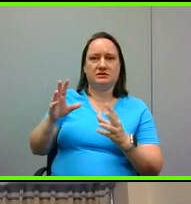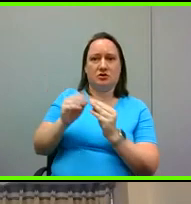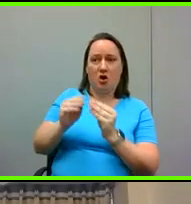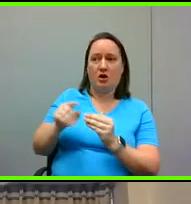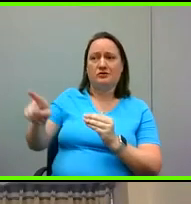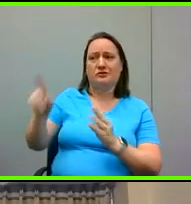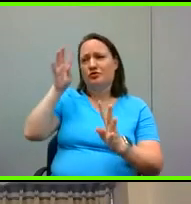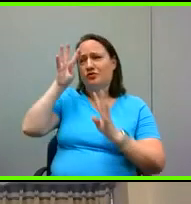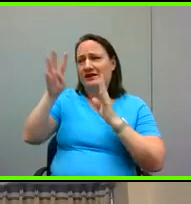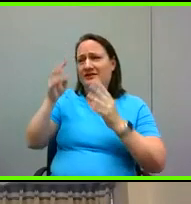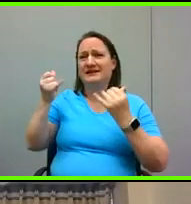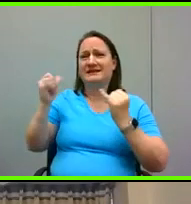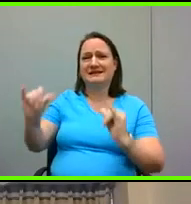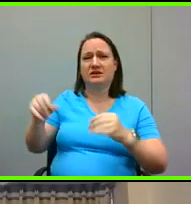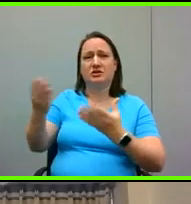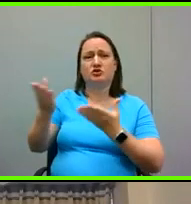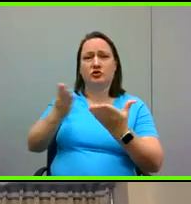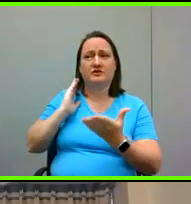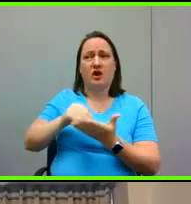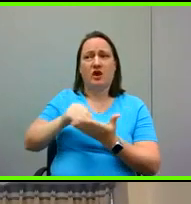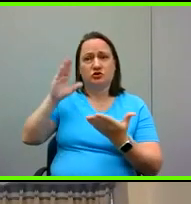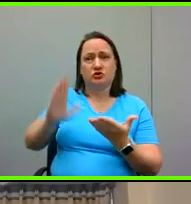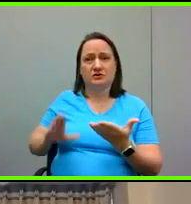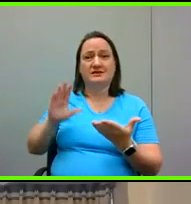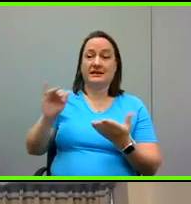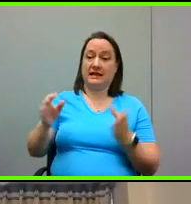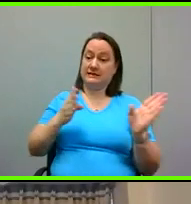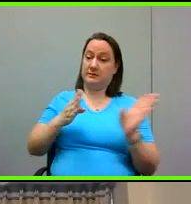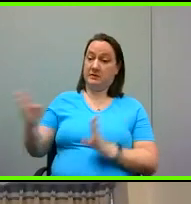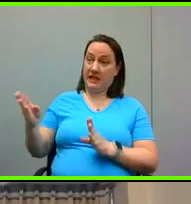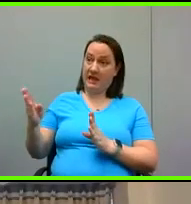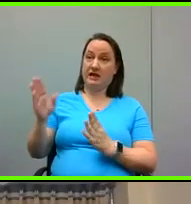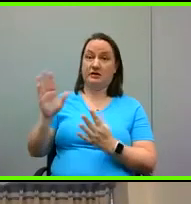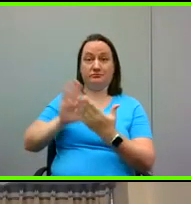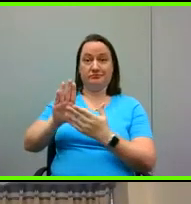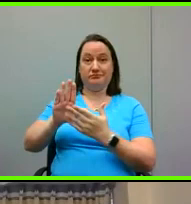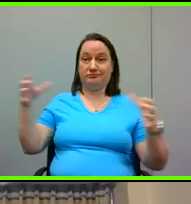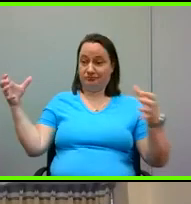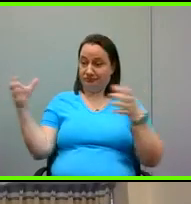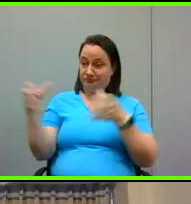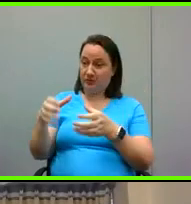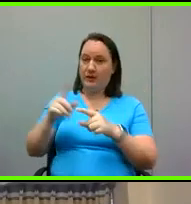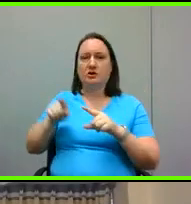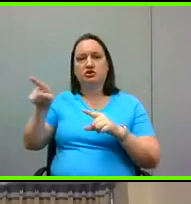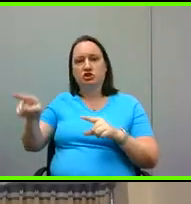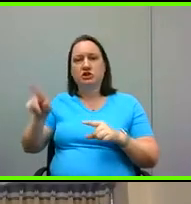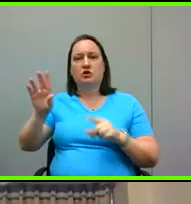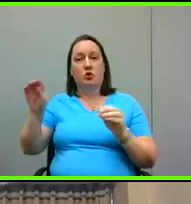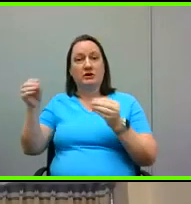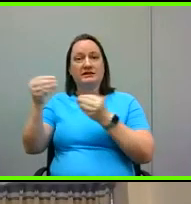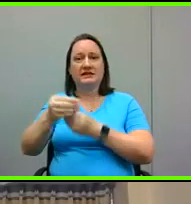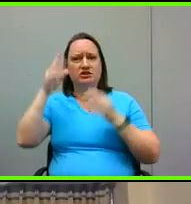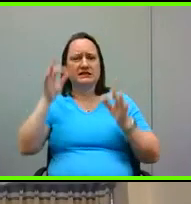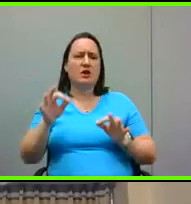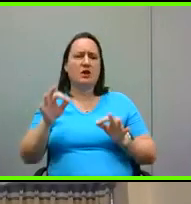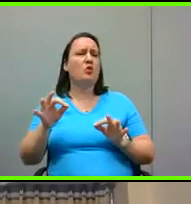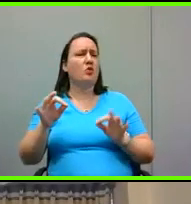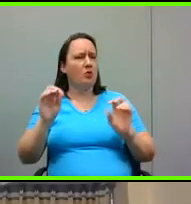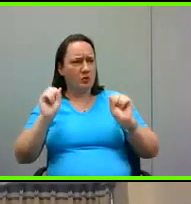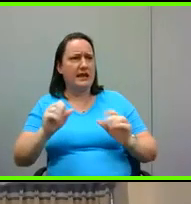to our students, which is a planned service face-to-face. And she and her organization decided we could do that virtually. So thank